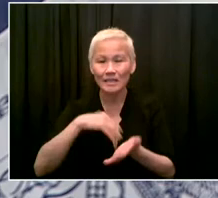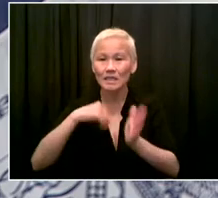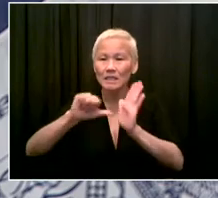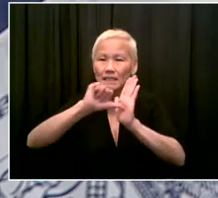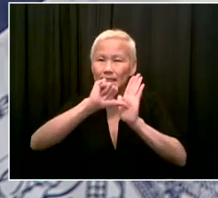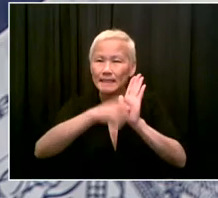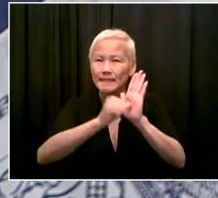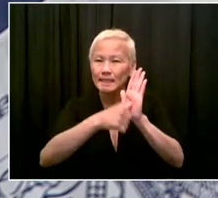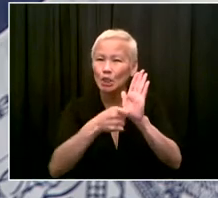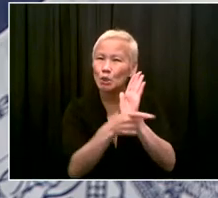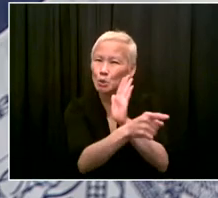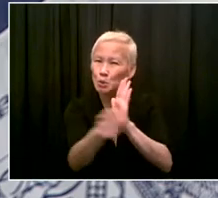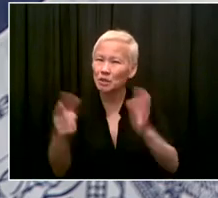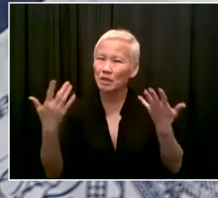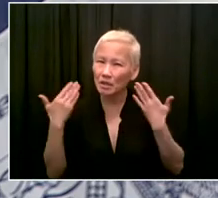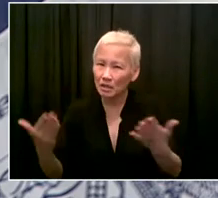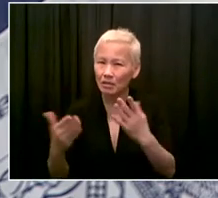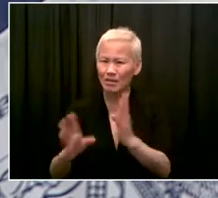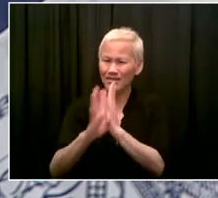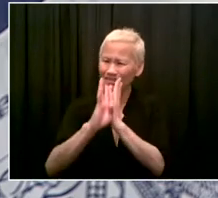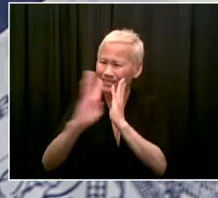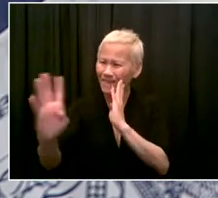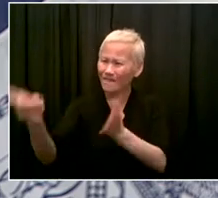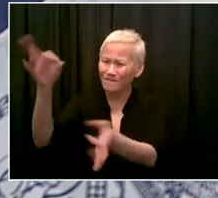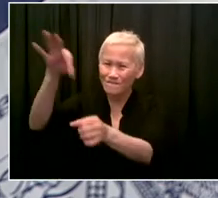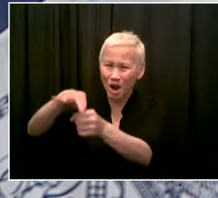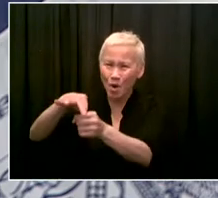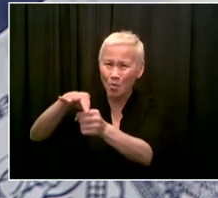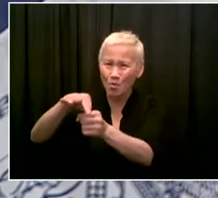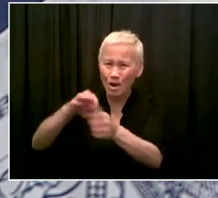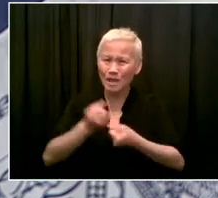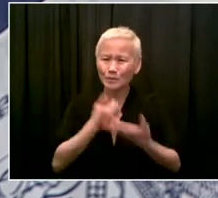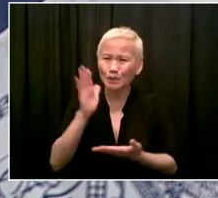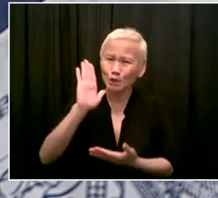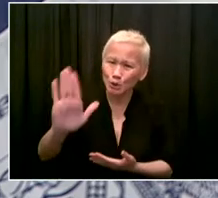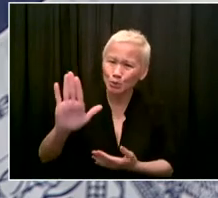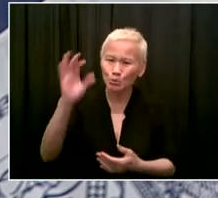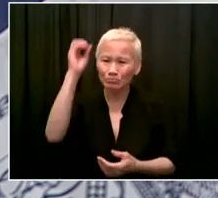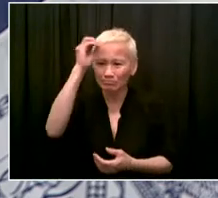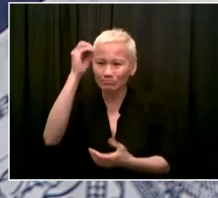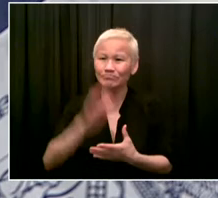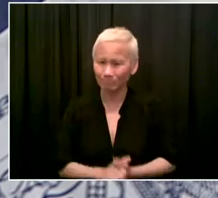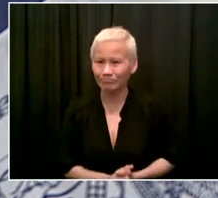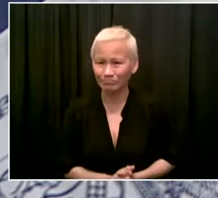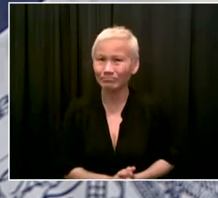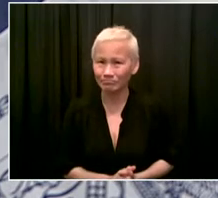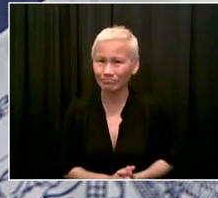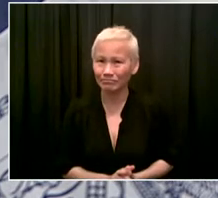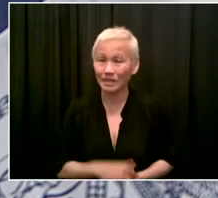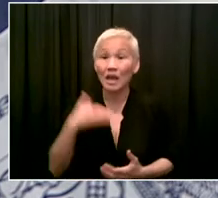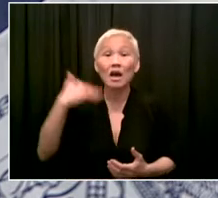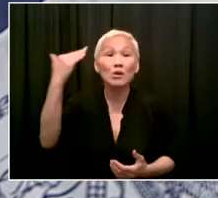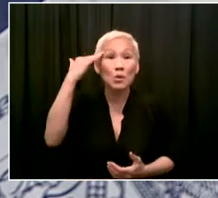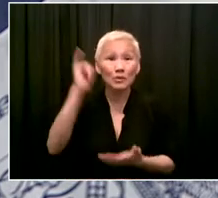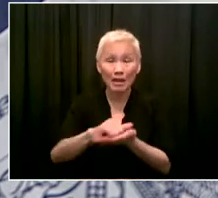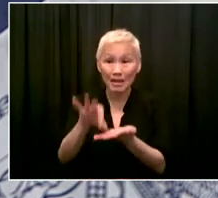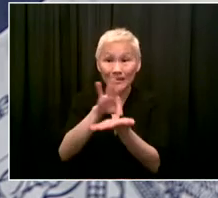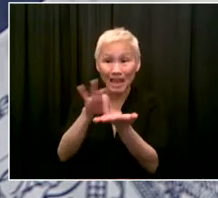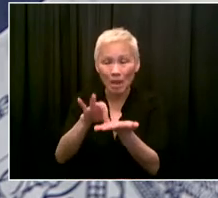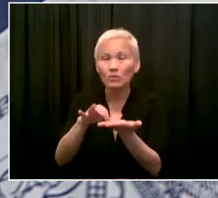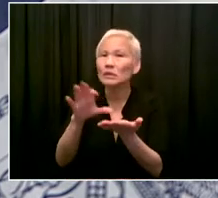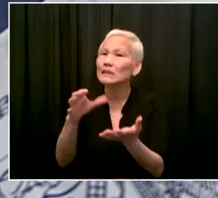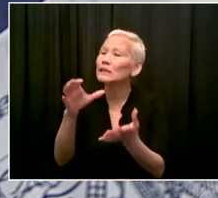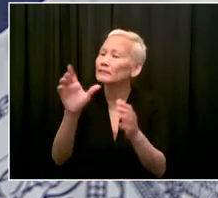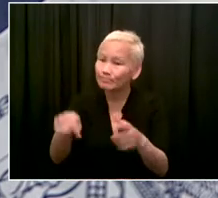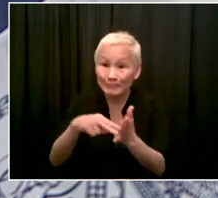their voices heard. Again, a little patience, not our strongest suit as New Yorkers. It's going to take a few weeks to get the final results of this election.